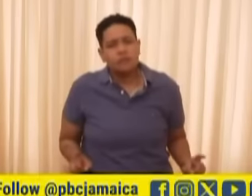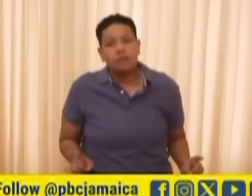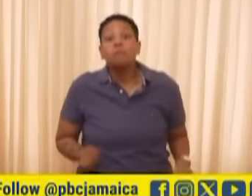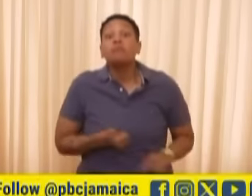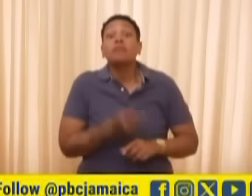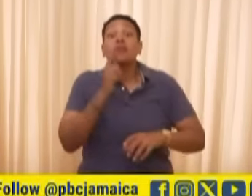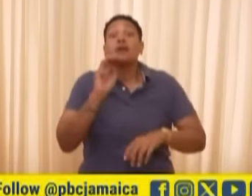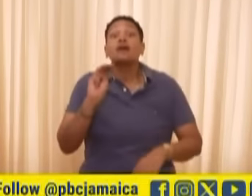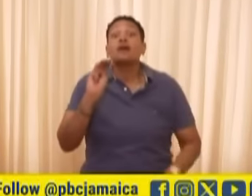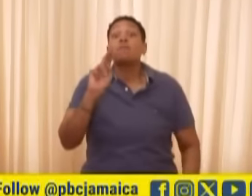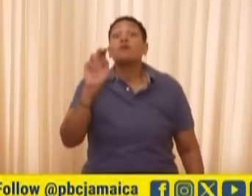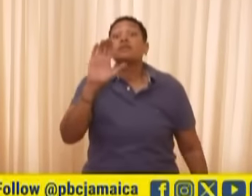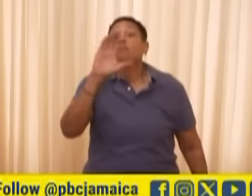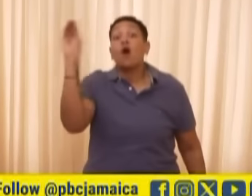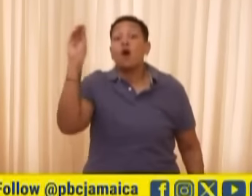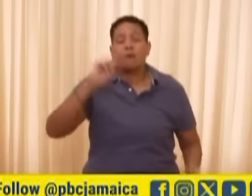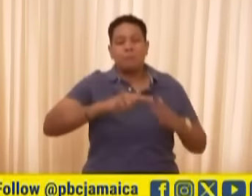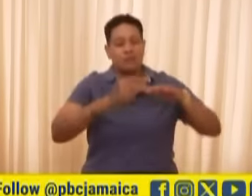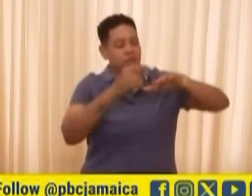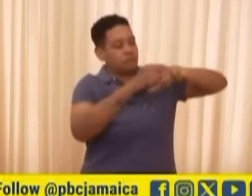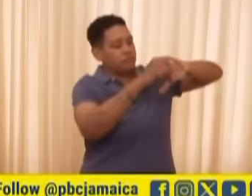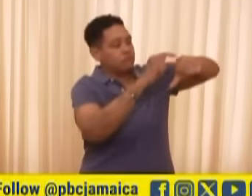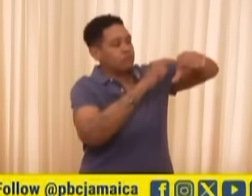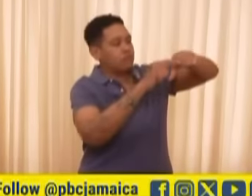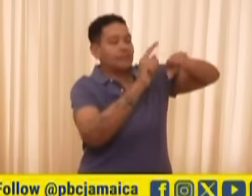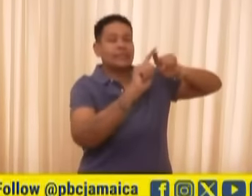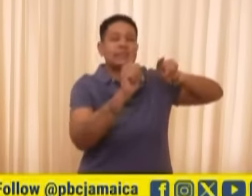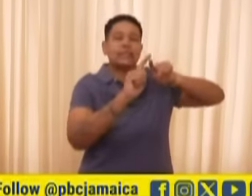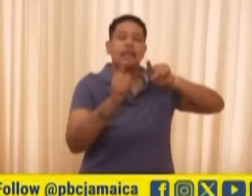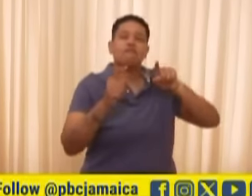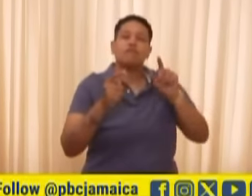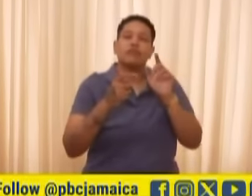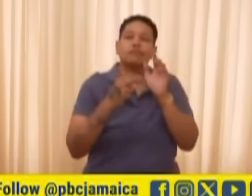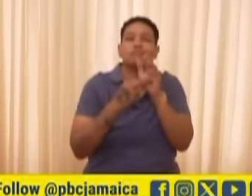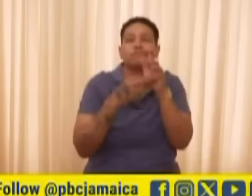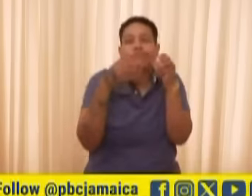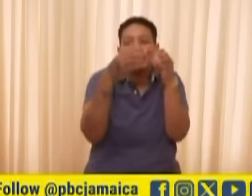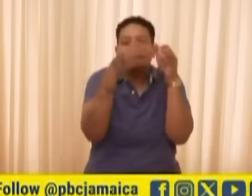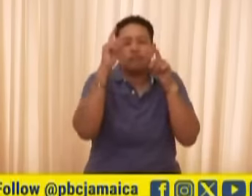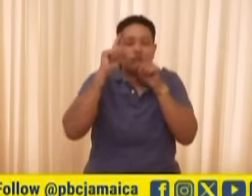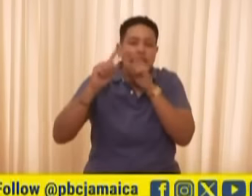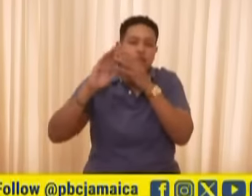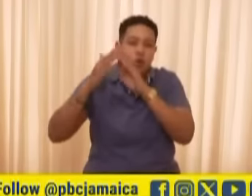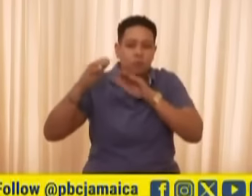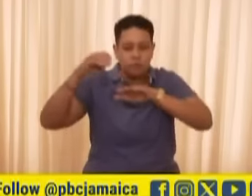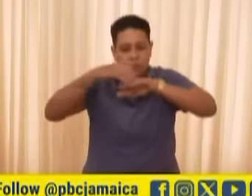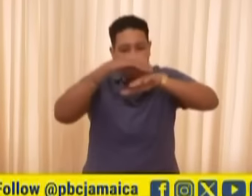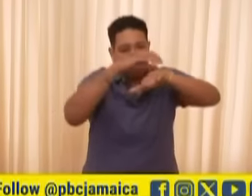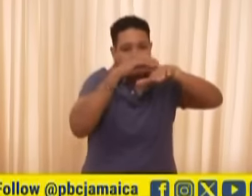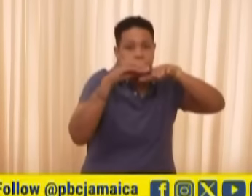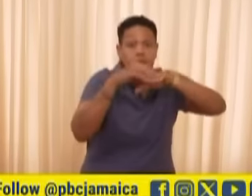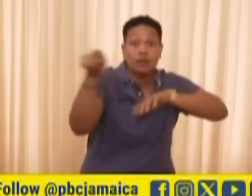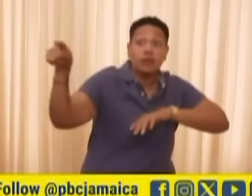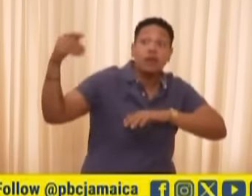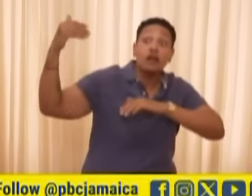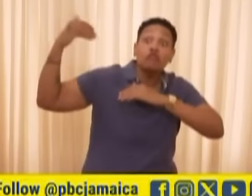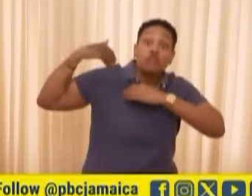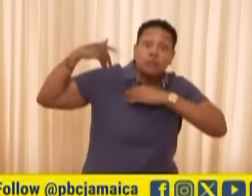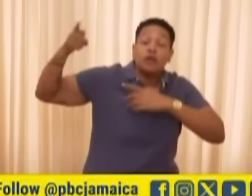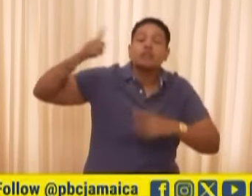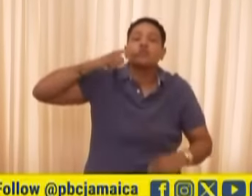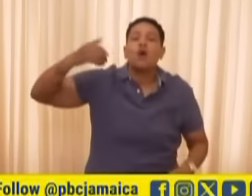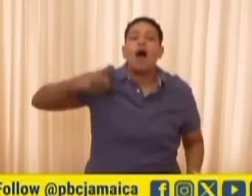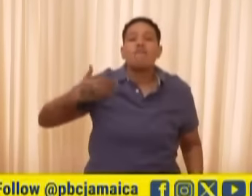The municipal corporations, by law, is required to hold